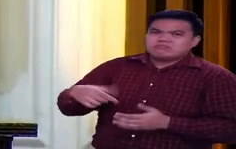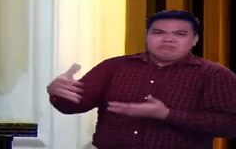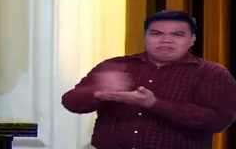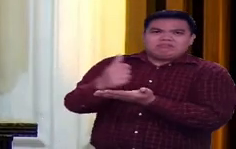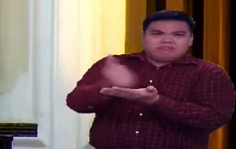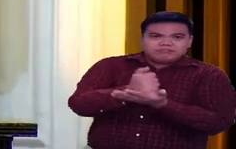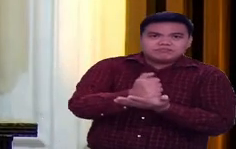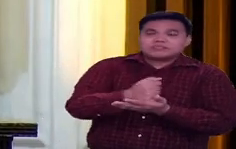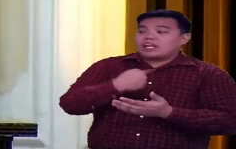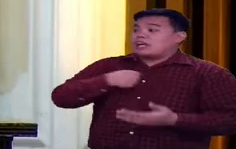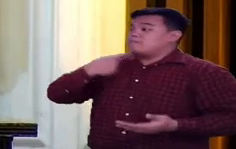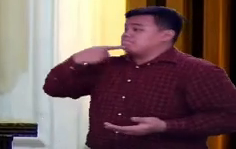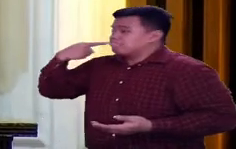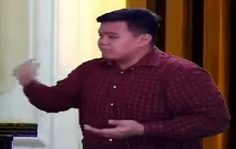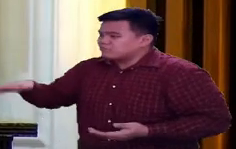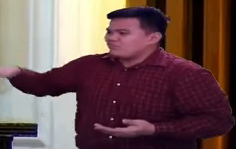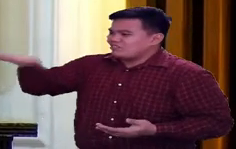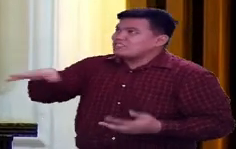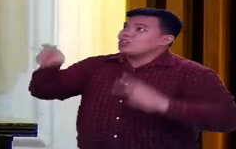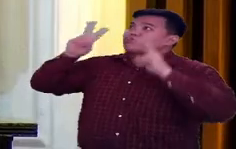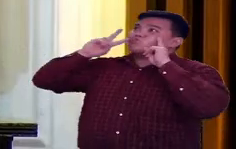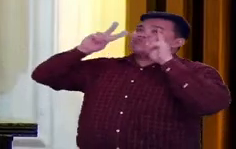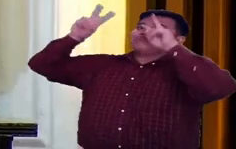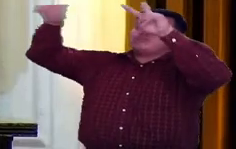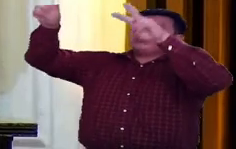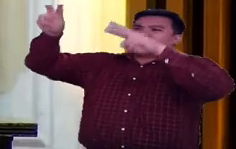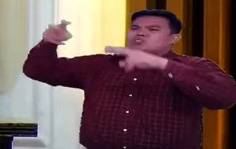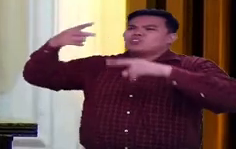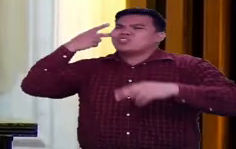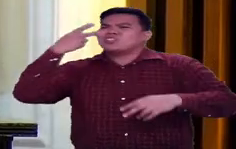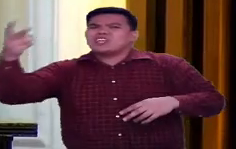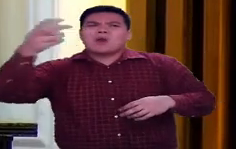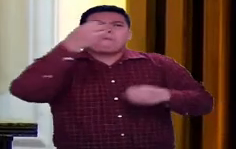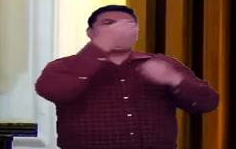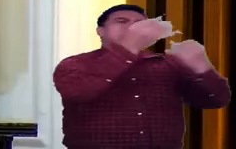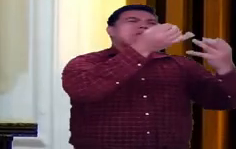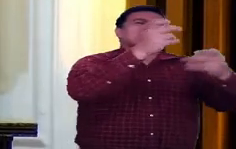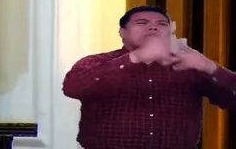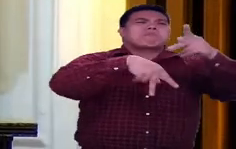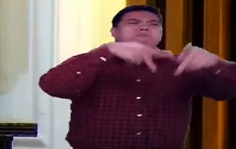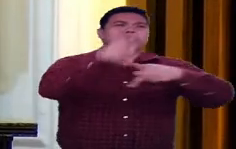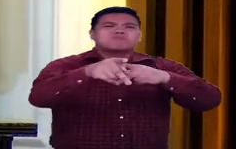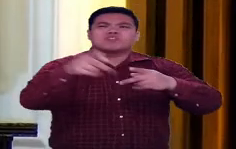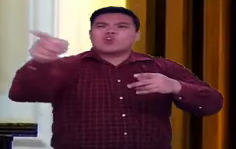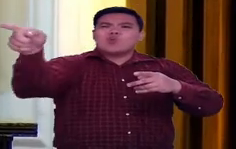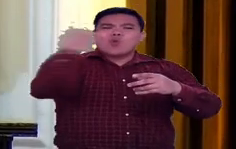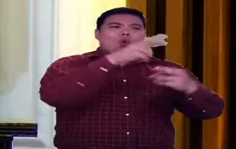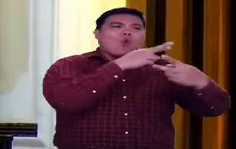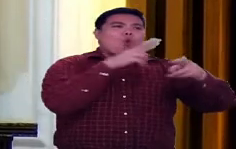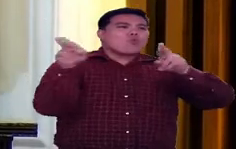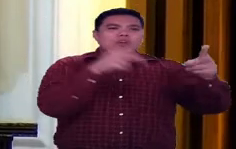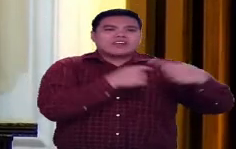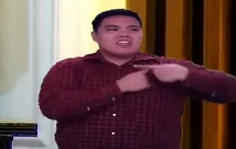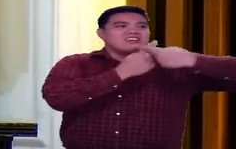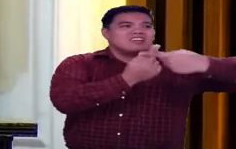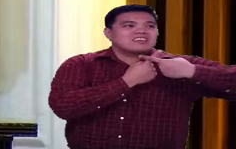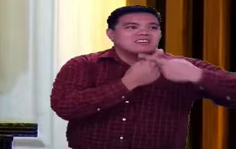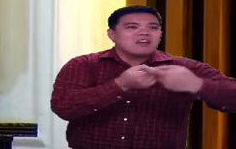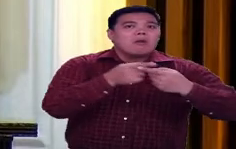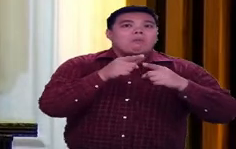harvest? Behold, I say unto you, lift up your eyes and look on the fields, for they are white already to